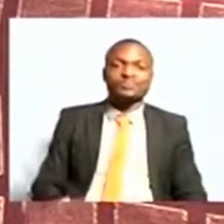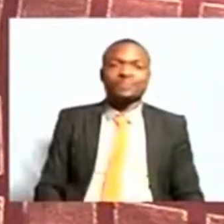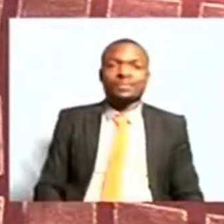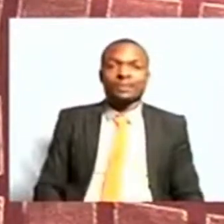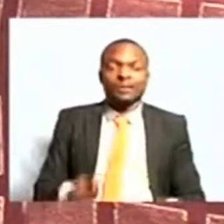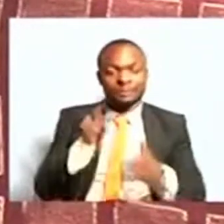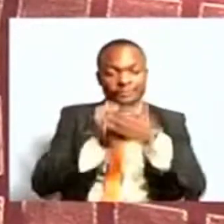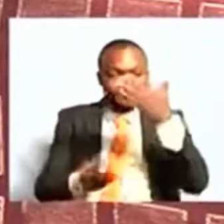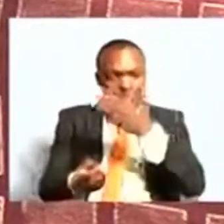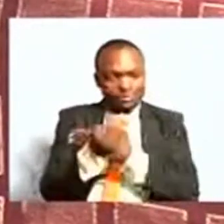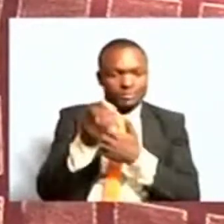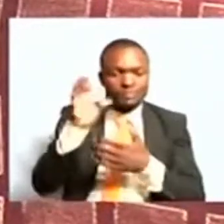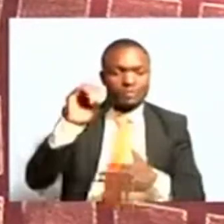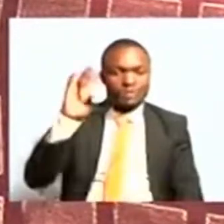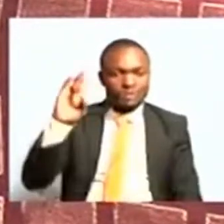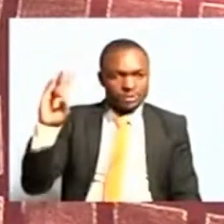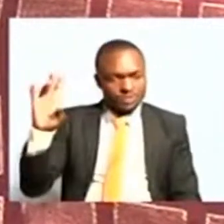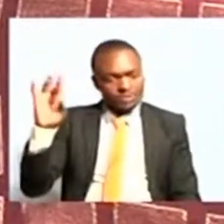WhatsApp line, which is